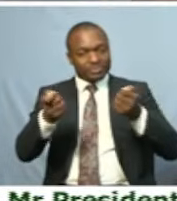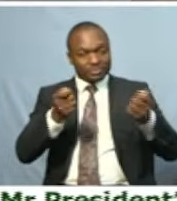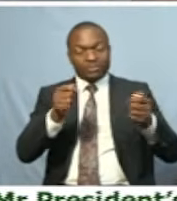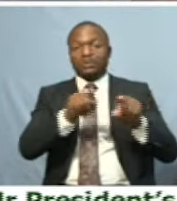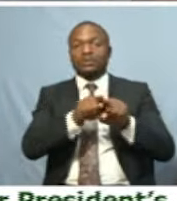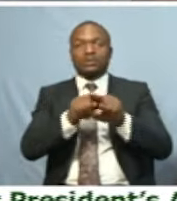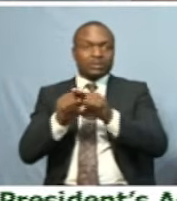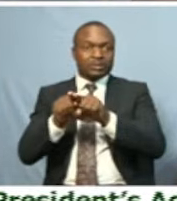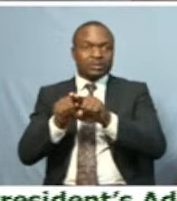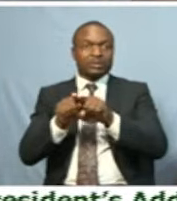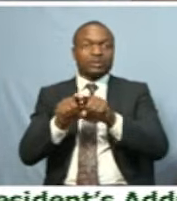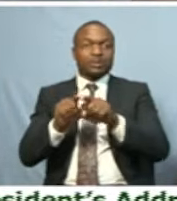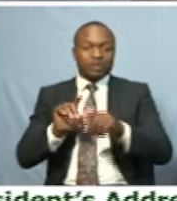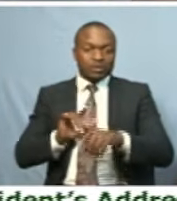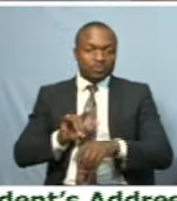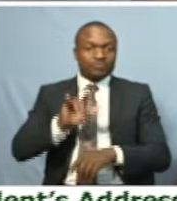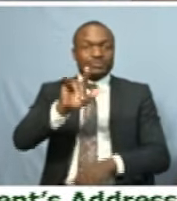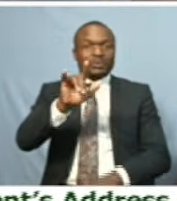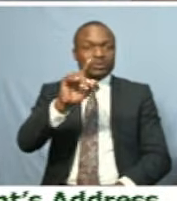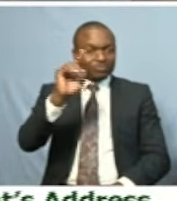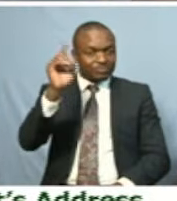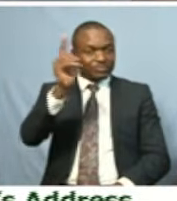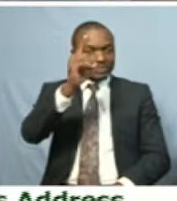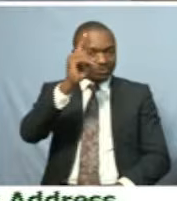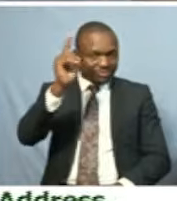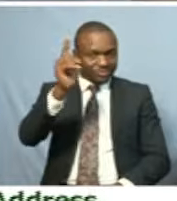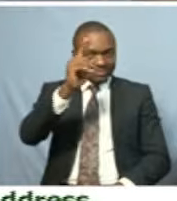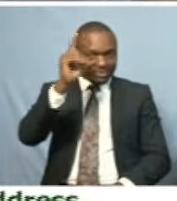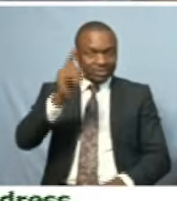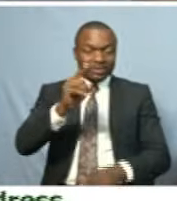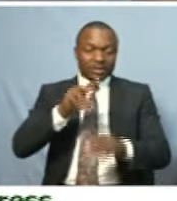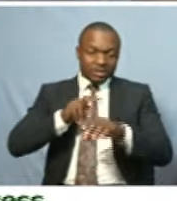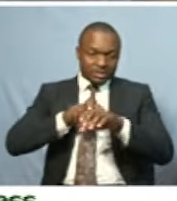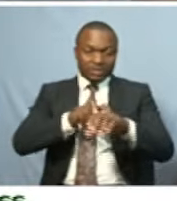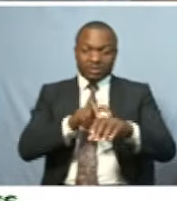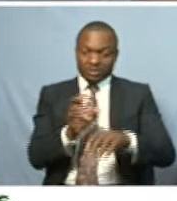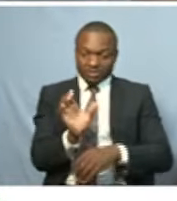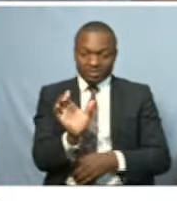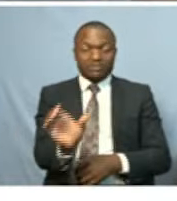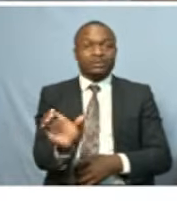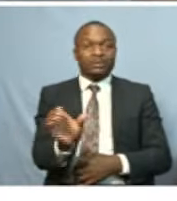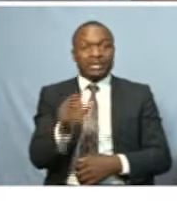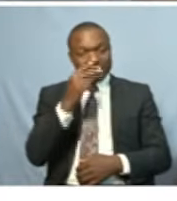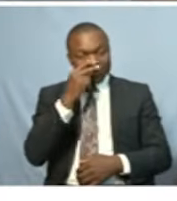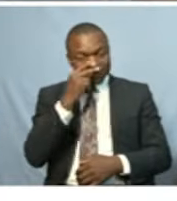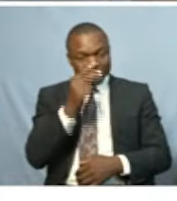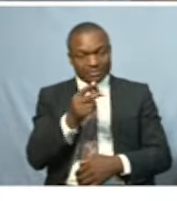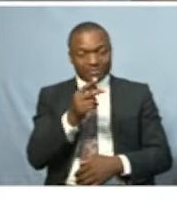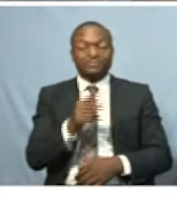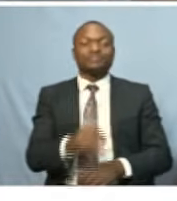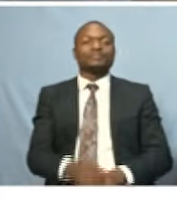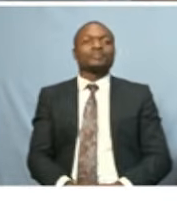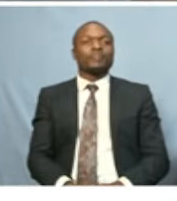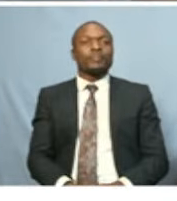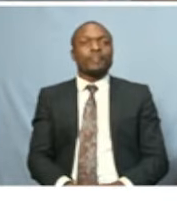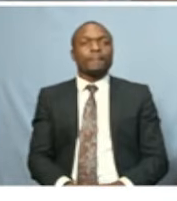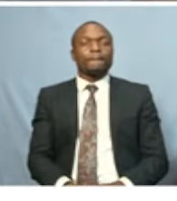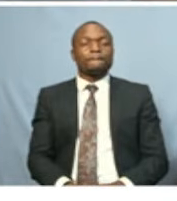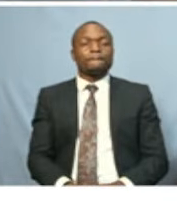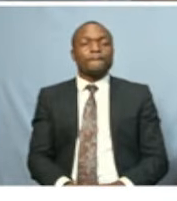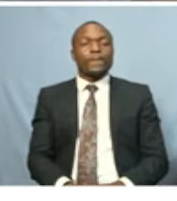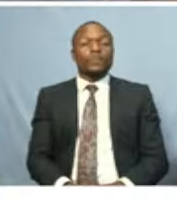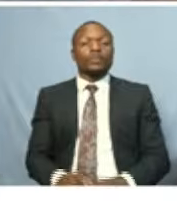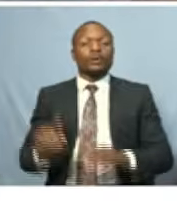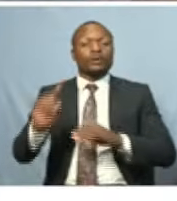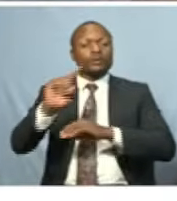as helicopters. The transport sector has also seen an end to the days